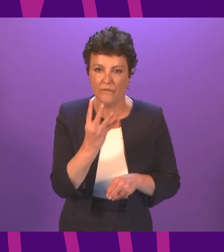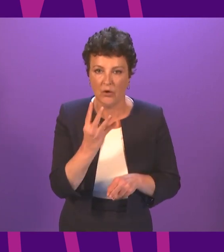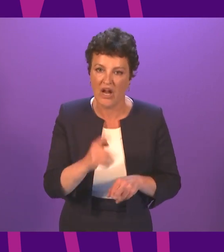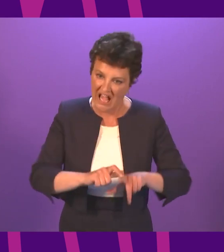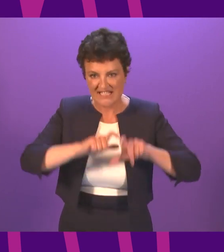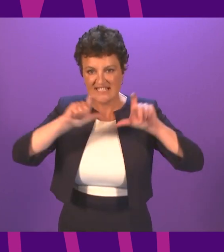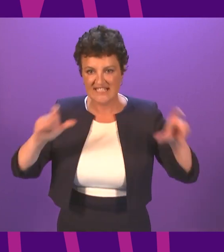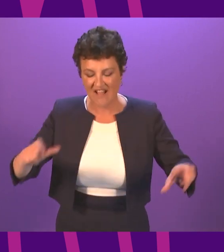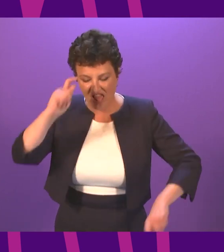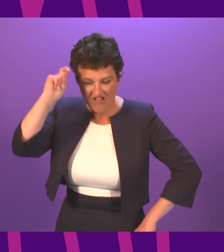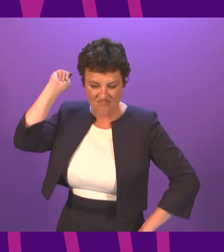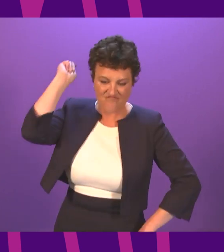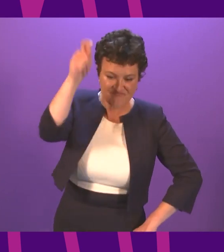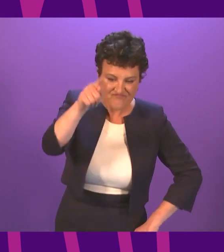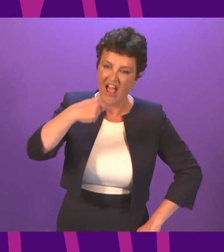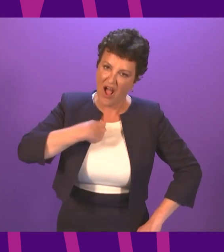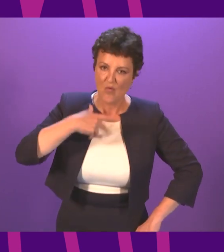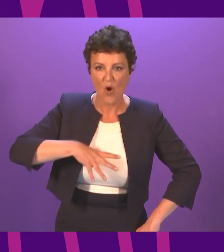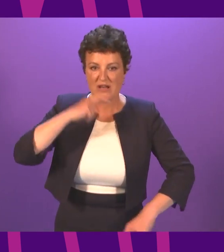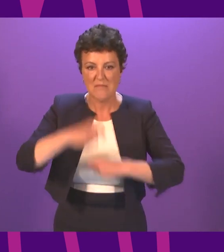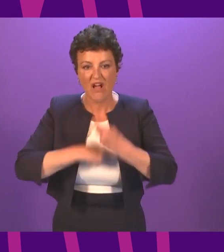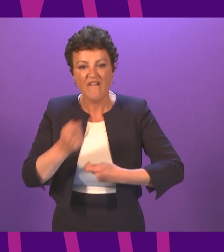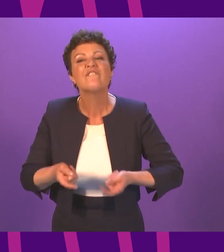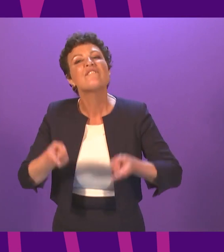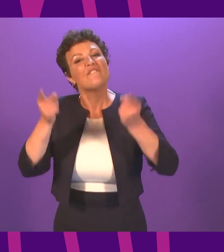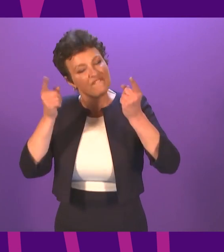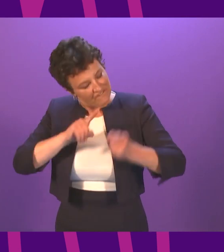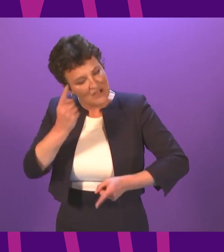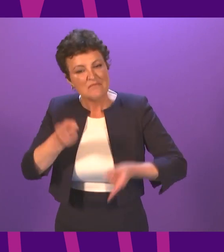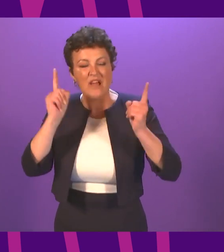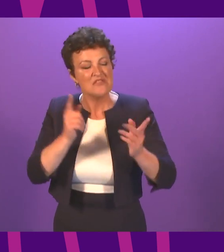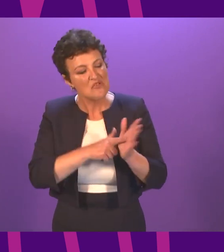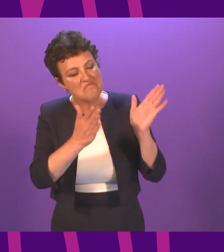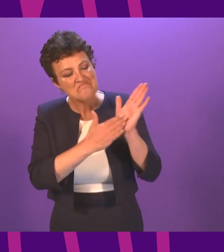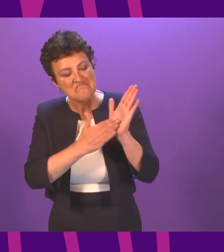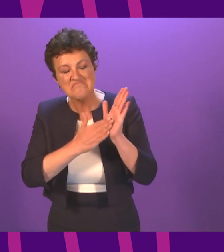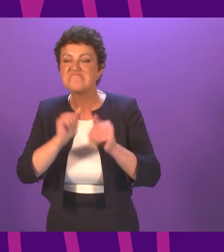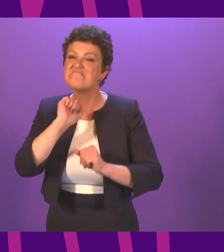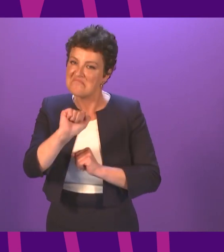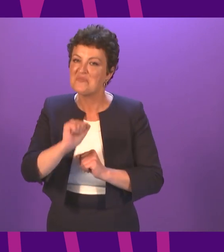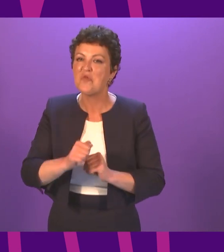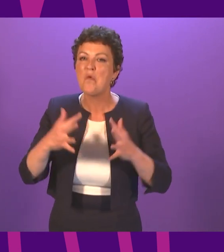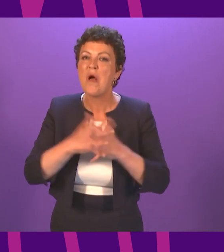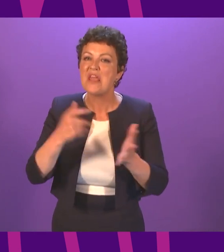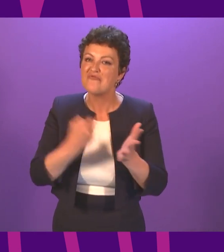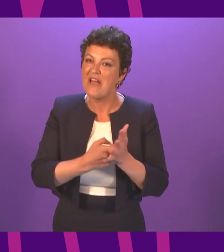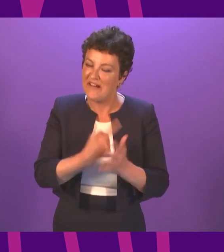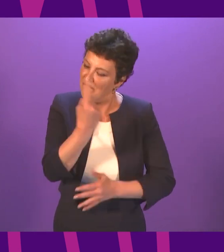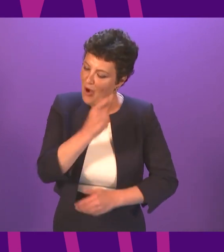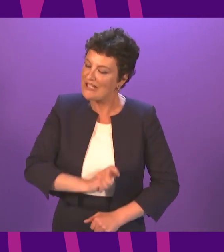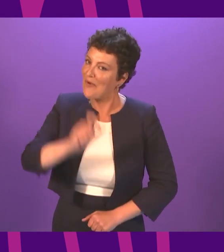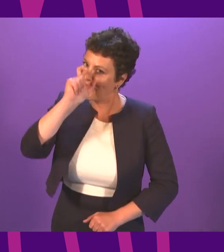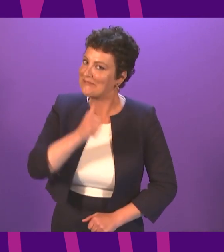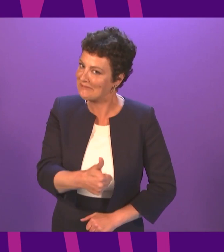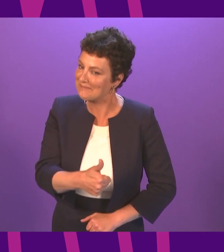still throw his hat into the ring to be First Minister. So fair play for that self-confidence, if for nothing else,